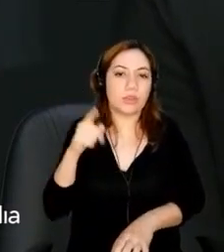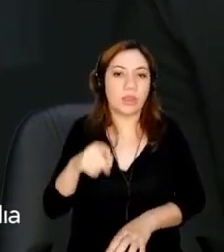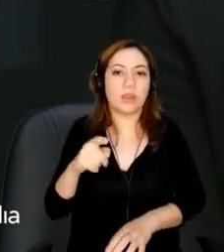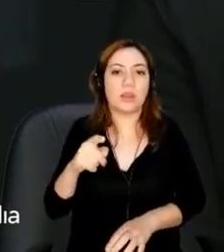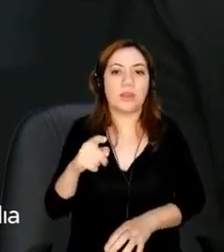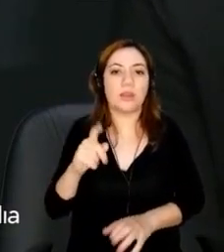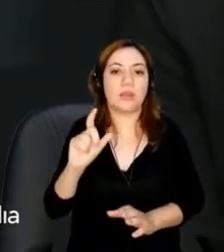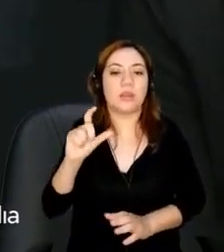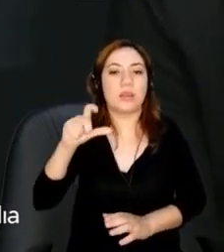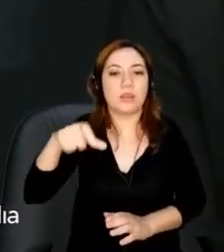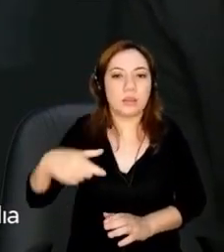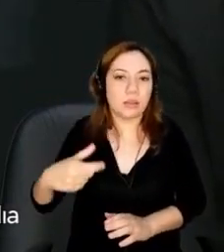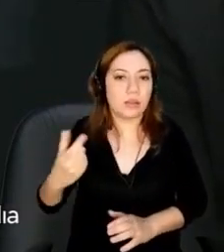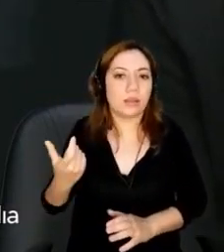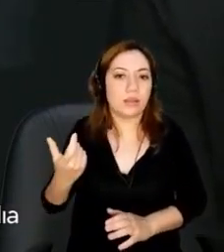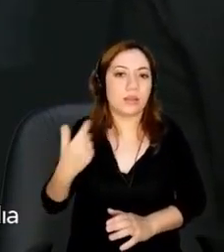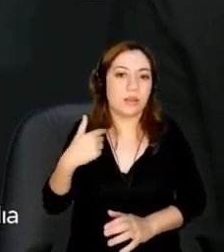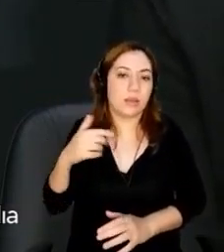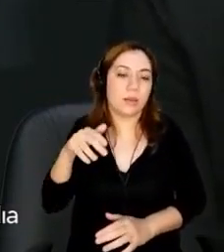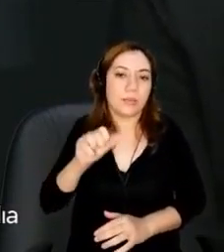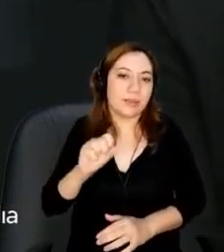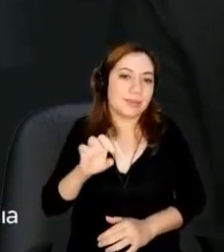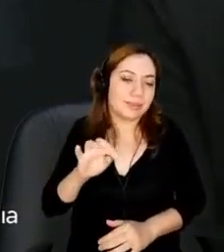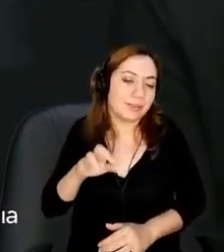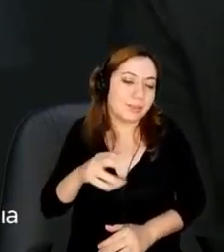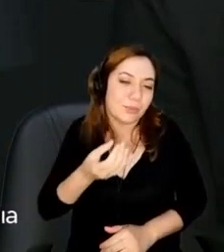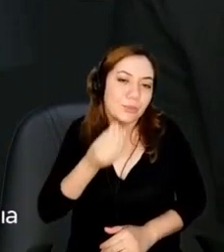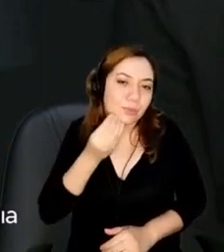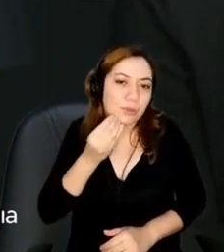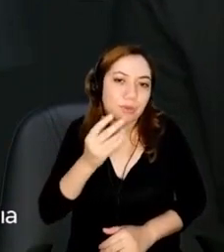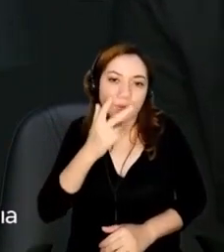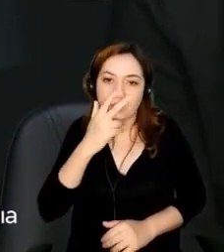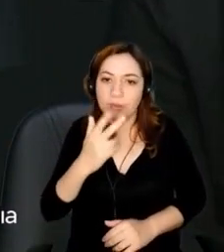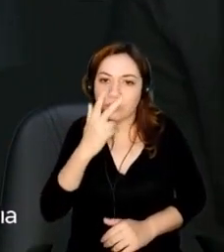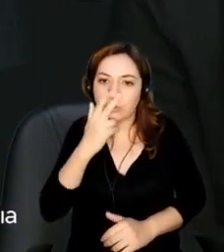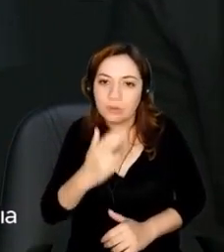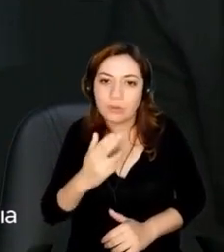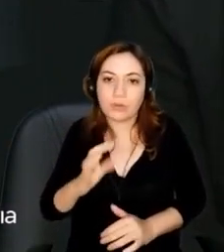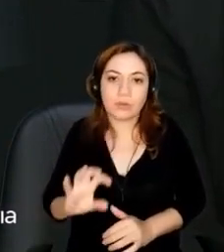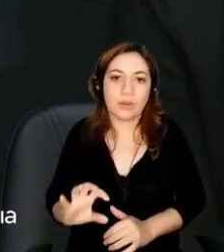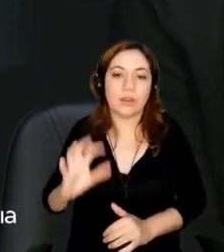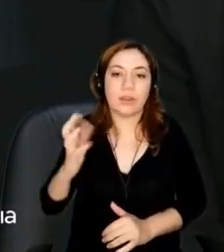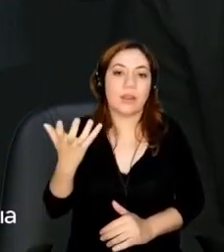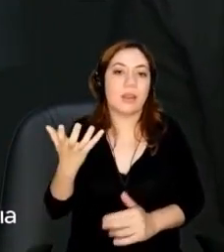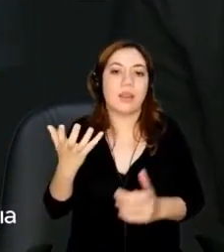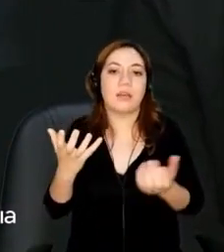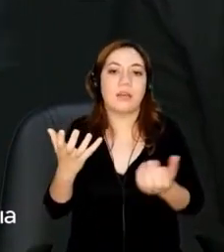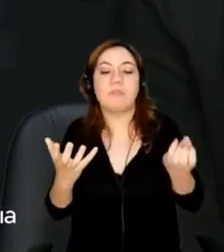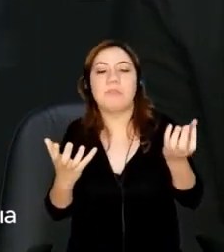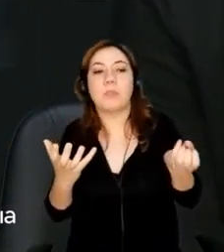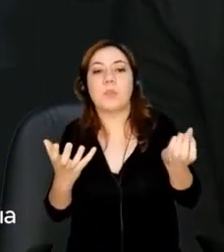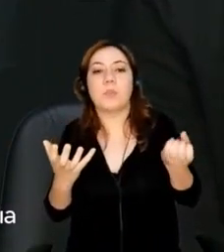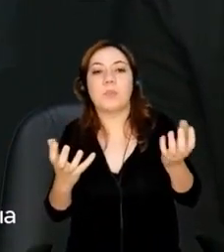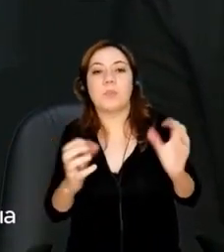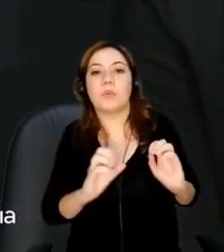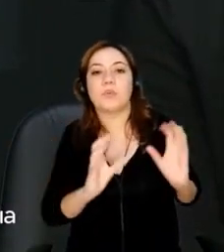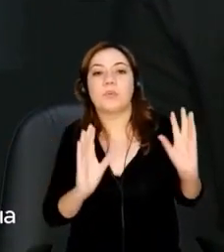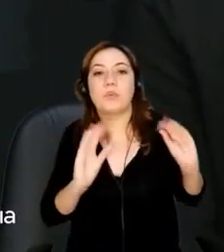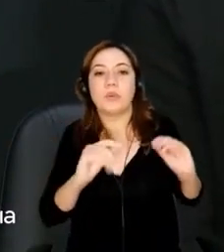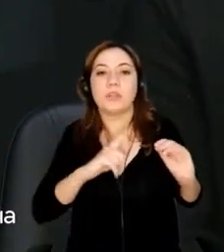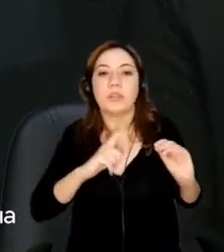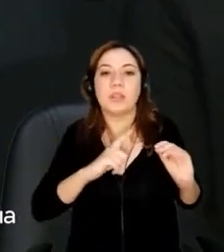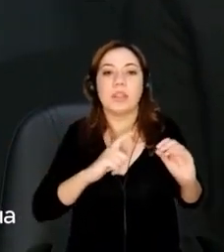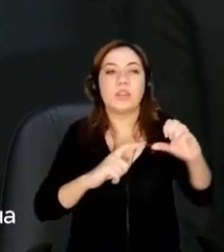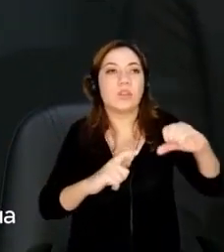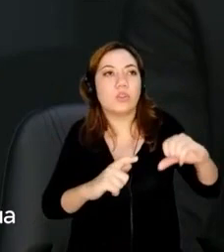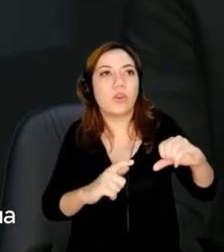and I got a text message at 12:30 in the morning that basically said there were 9 Facebook transactions that were attempted in your